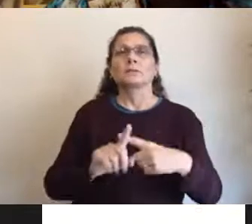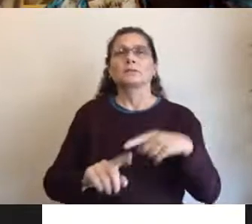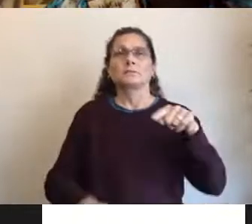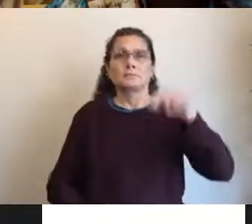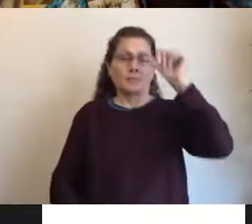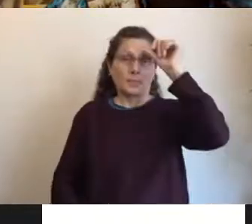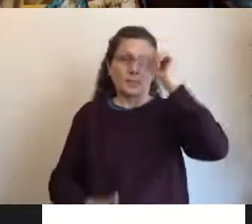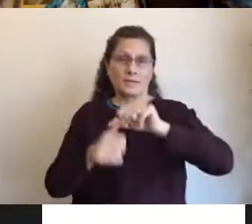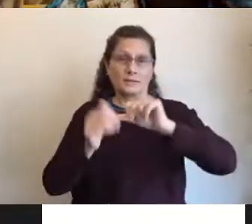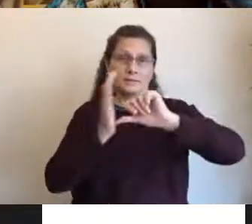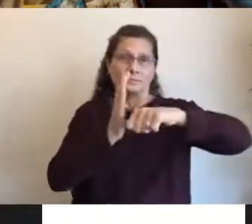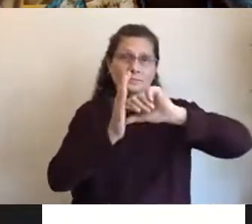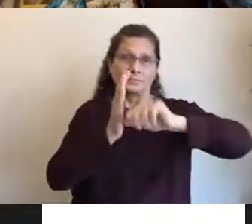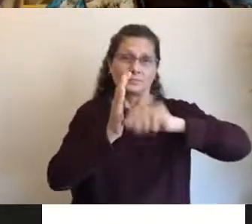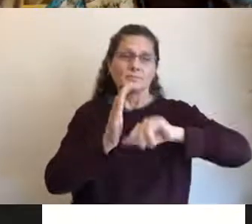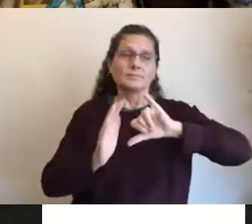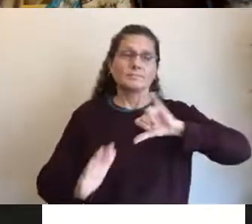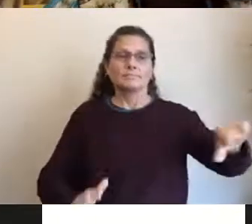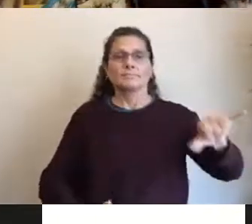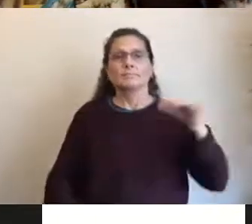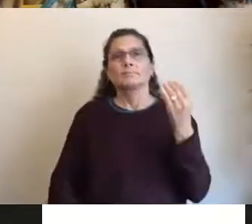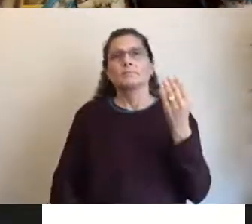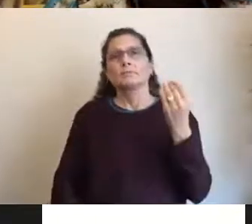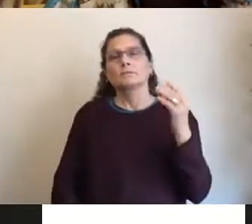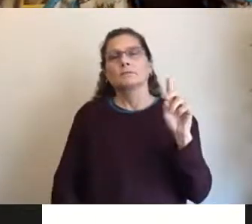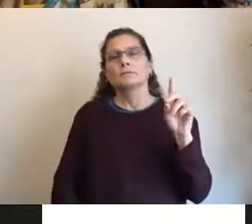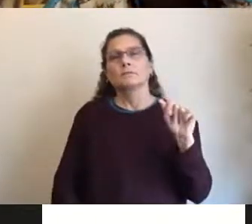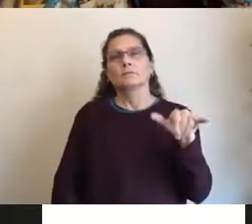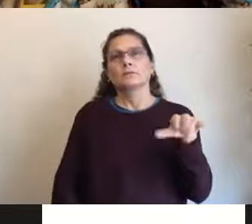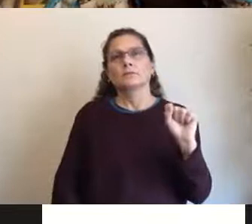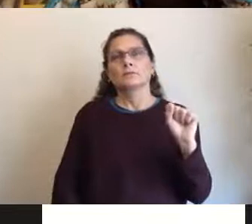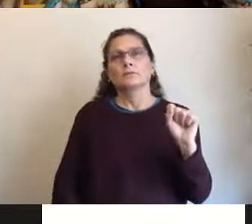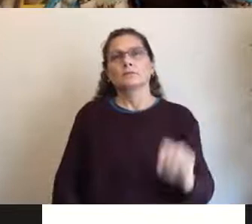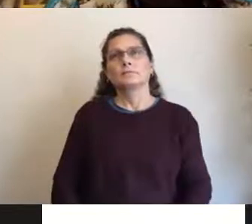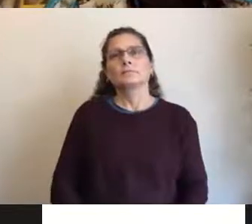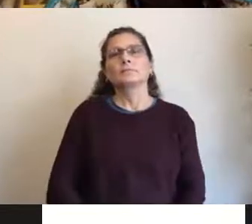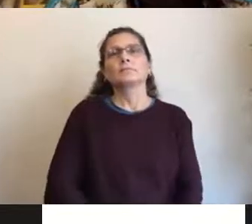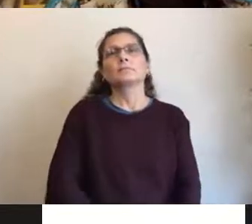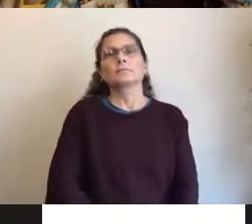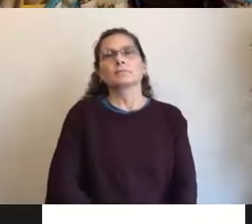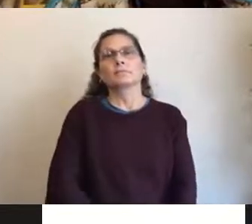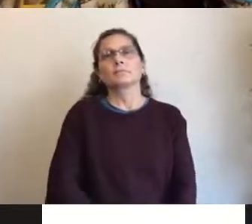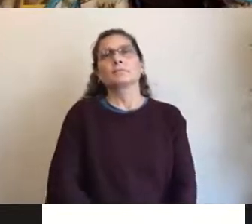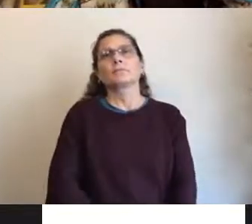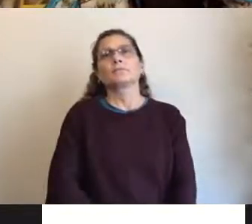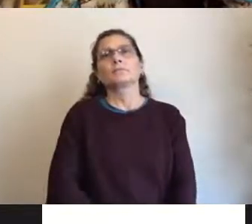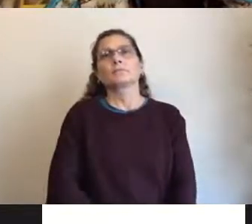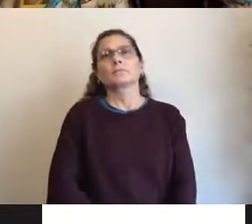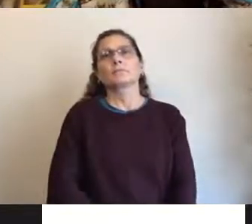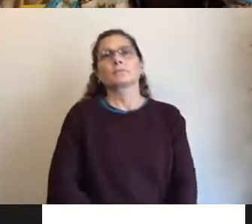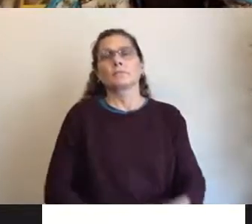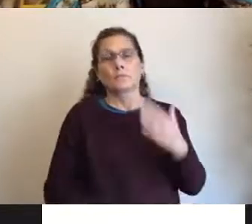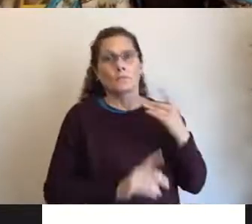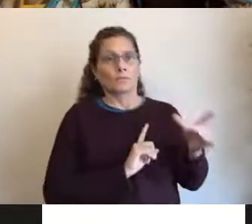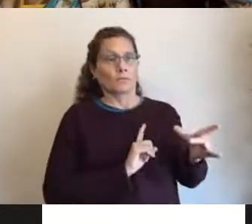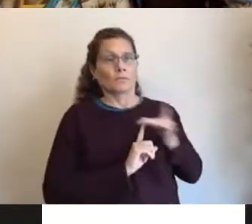opportunities for you to be exposed, for you to have symptoms as well as be